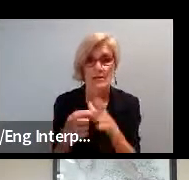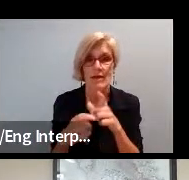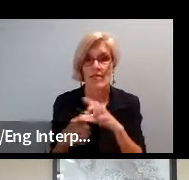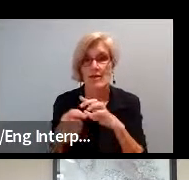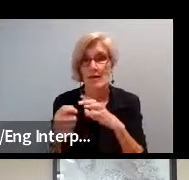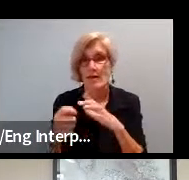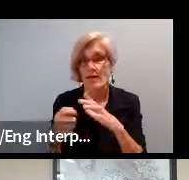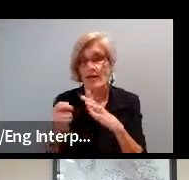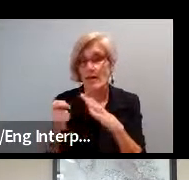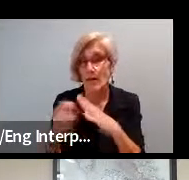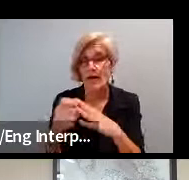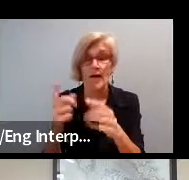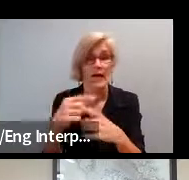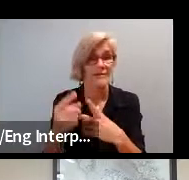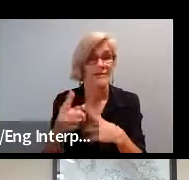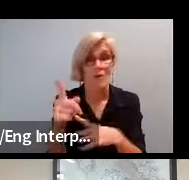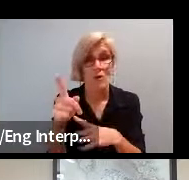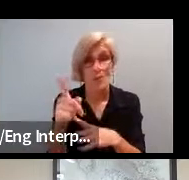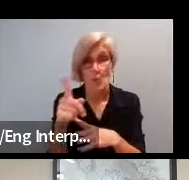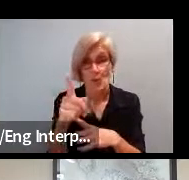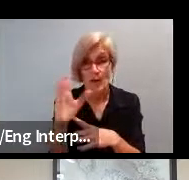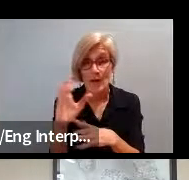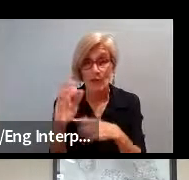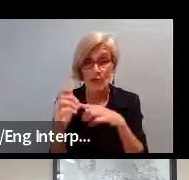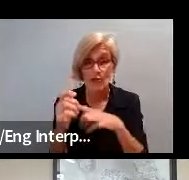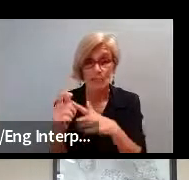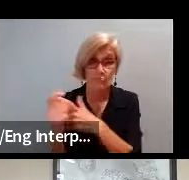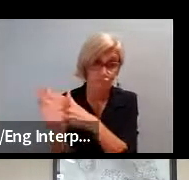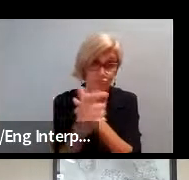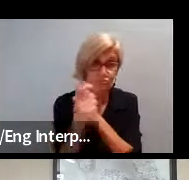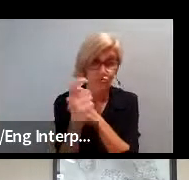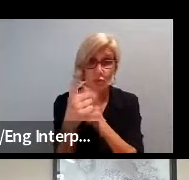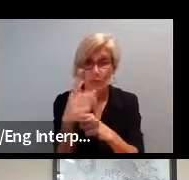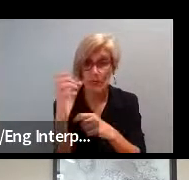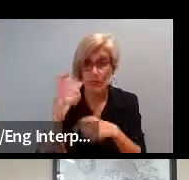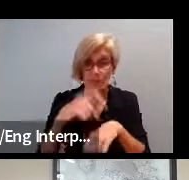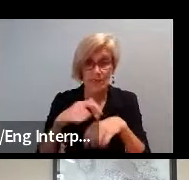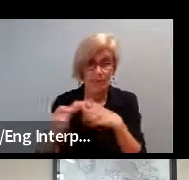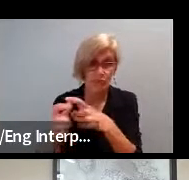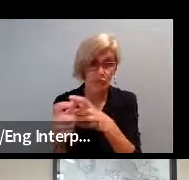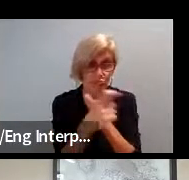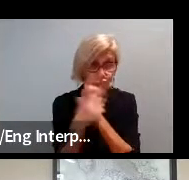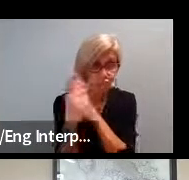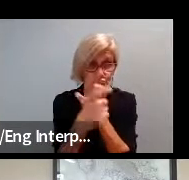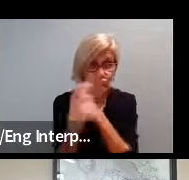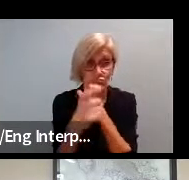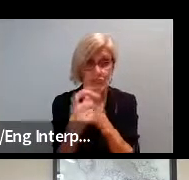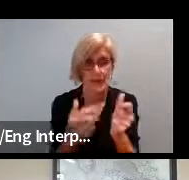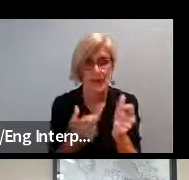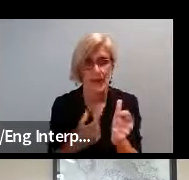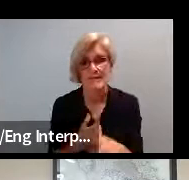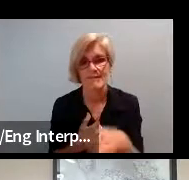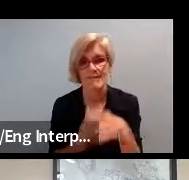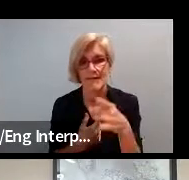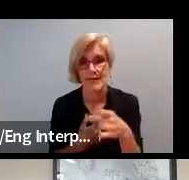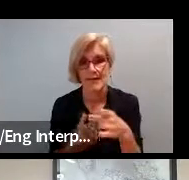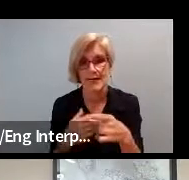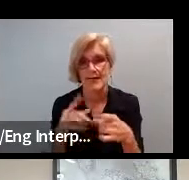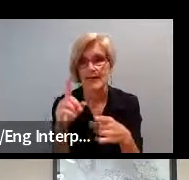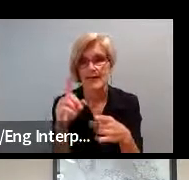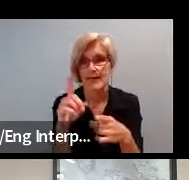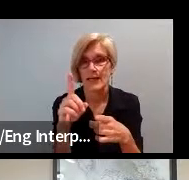when you get 100 laps, you get a little foot. If you get, I can't remember if it's 10 or I think if you get 10 feet, then you get a big